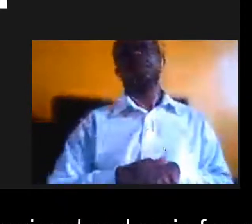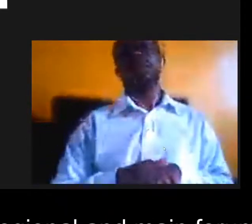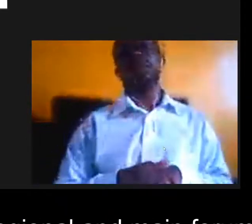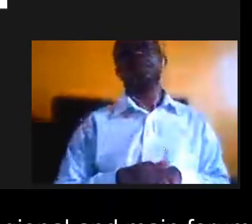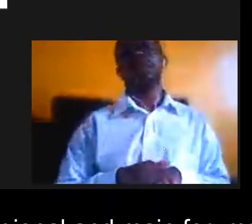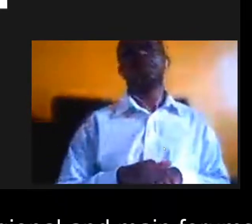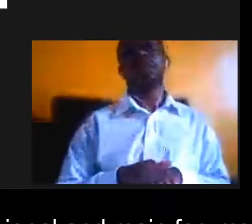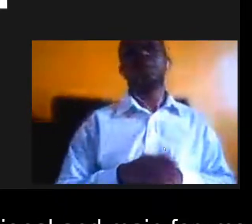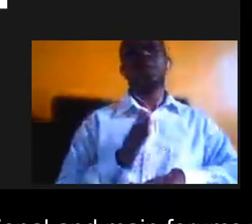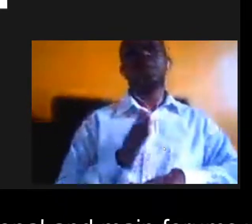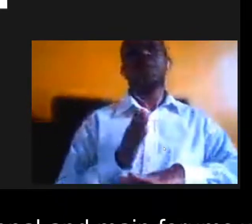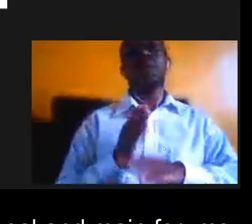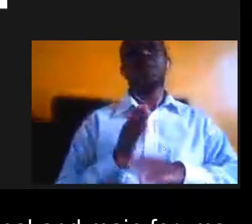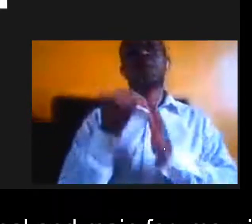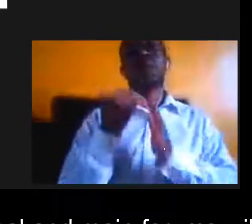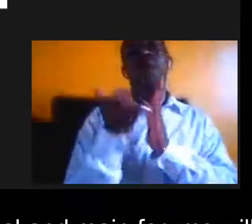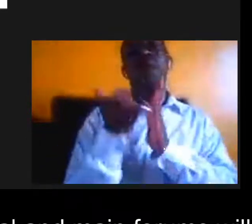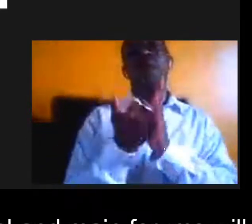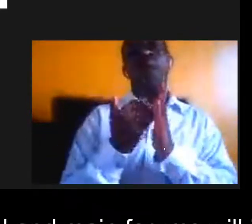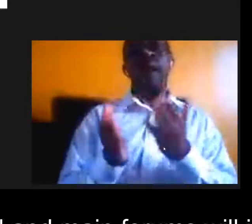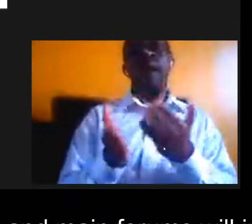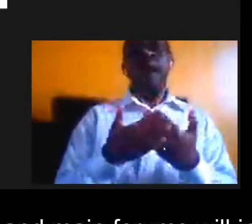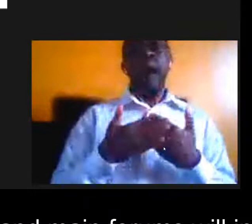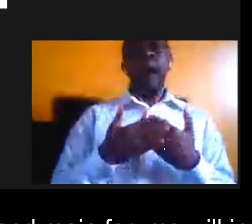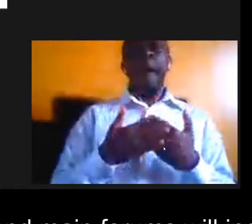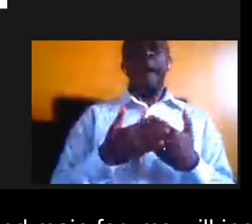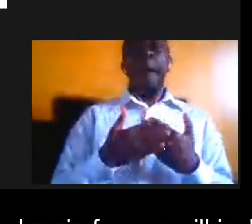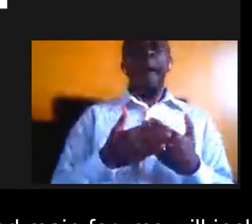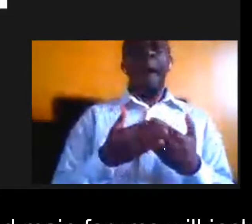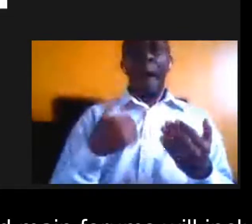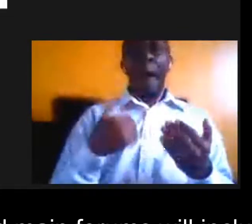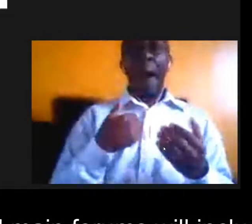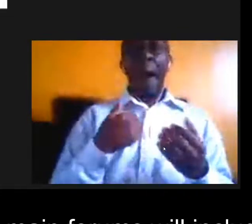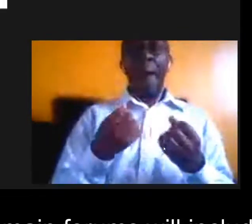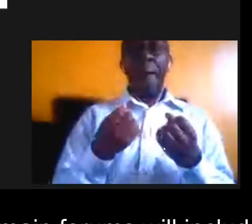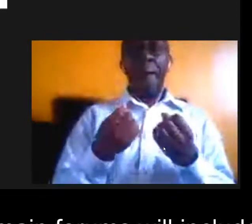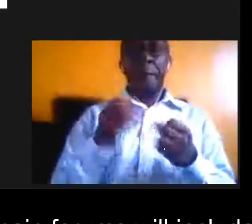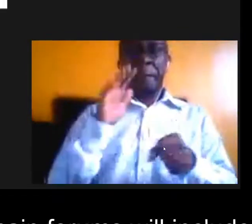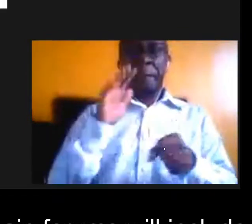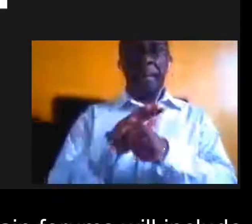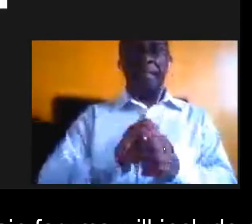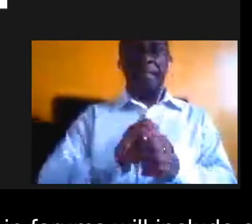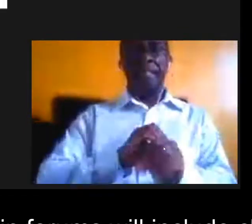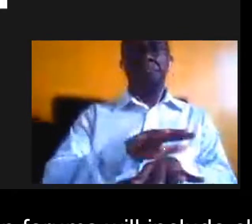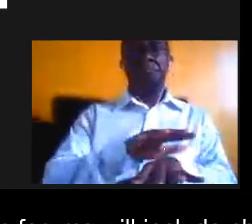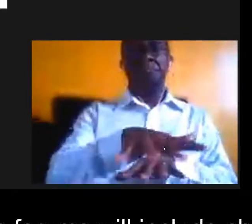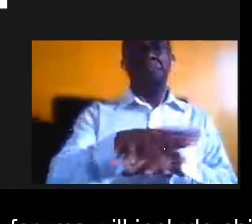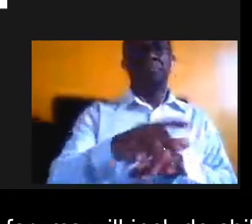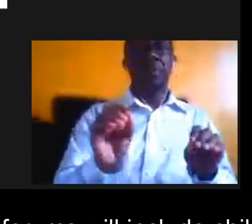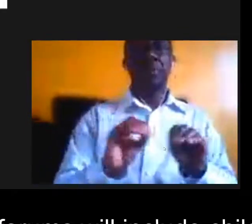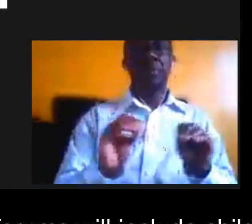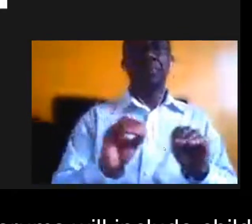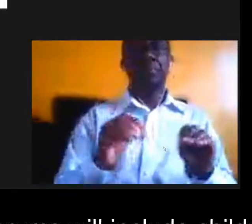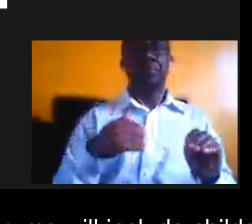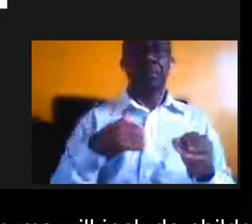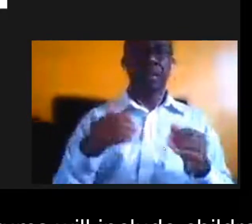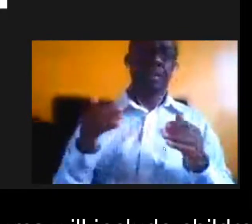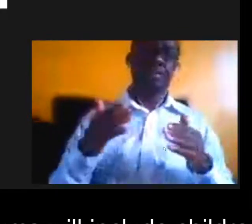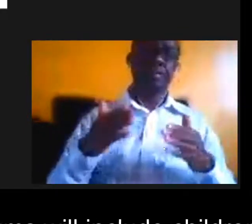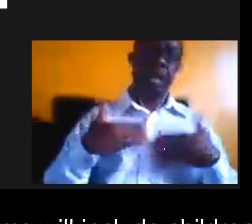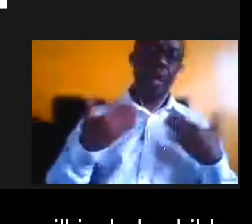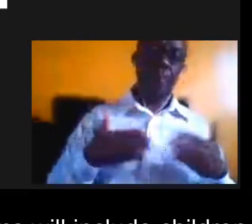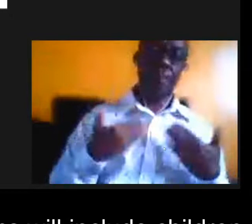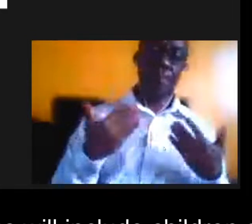good program that helps not having much contamination in all the country, and I appreciate that. But